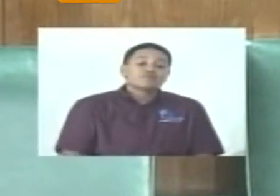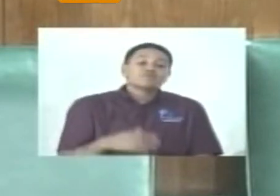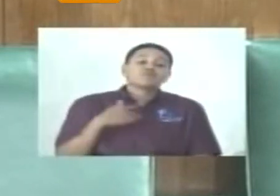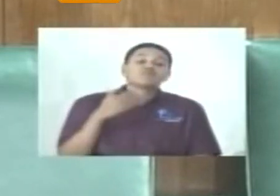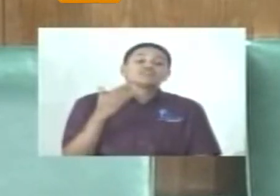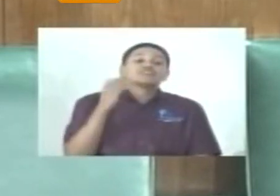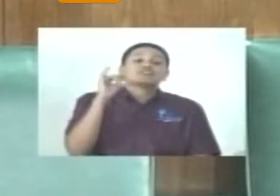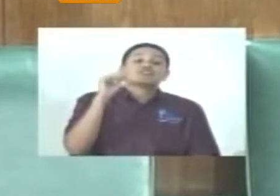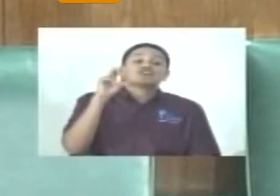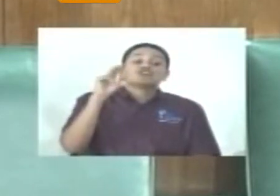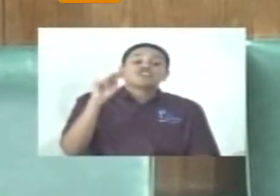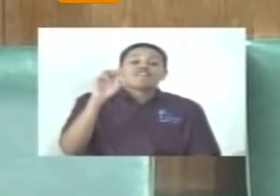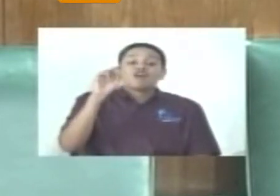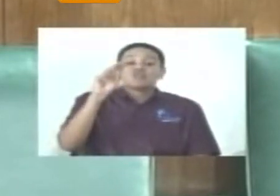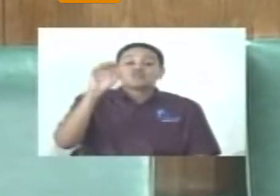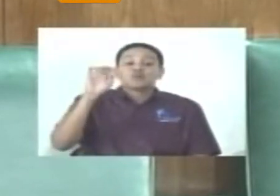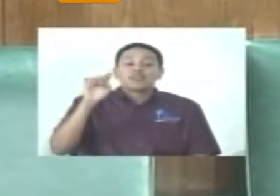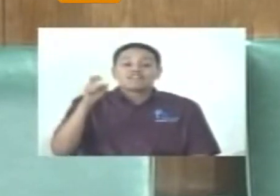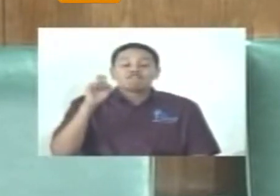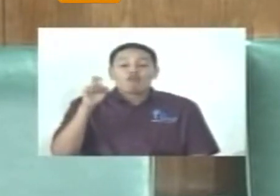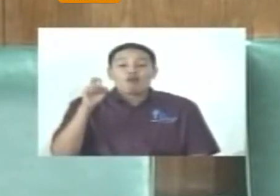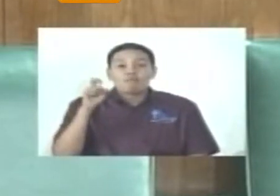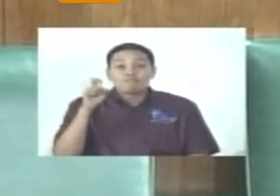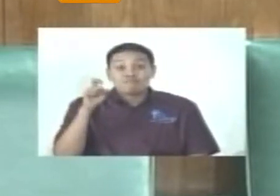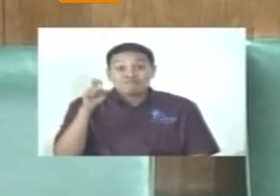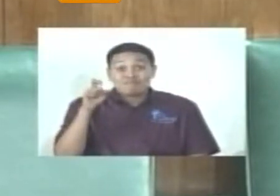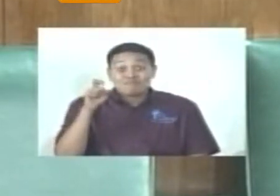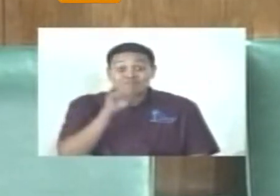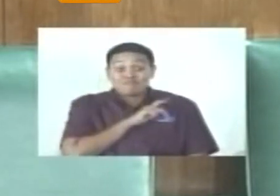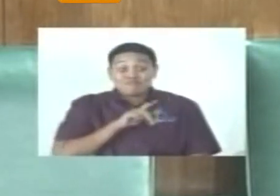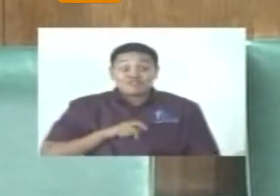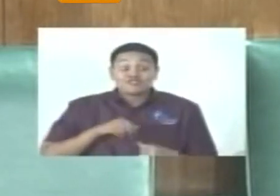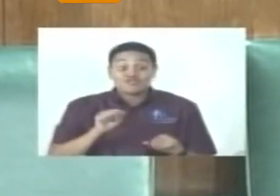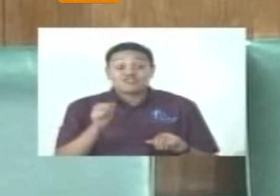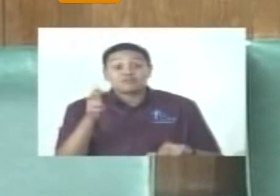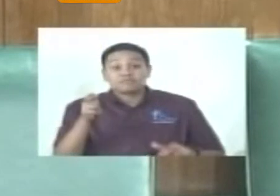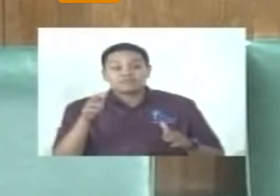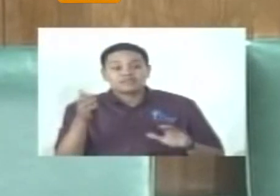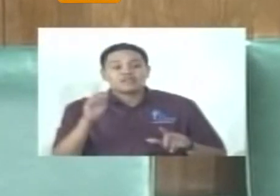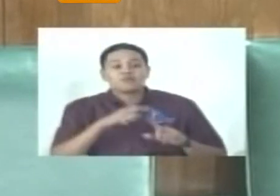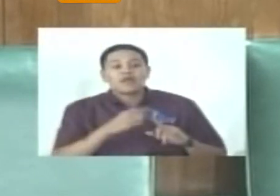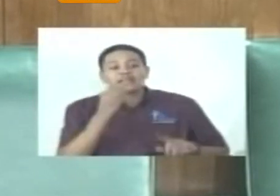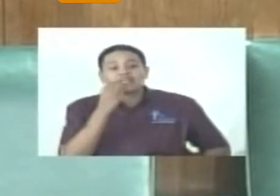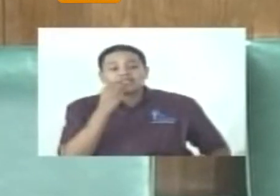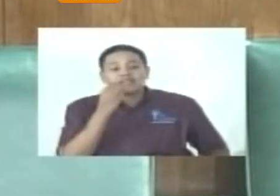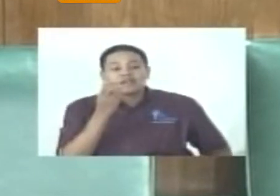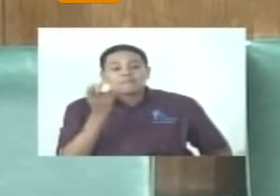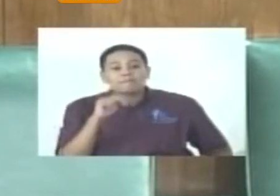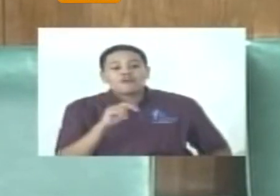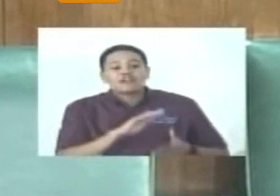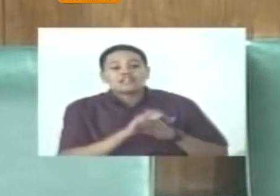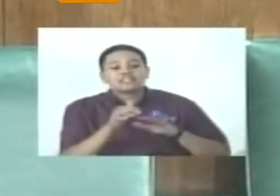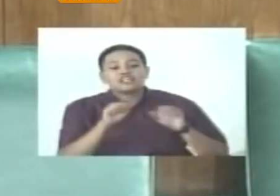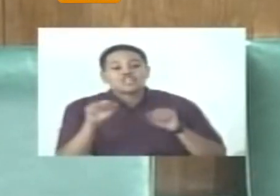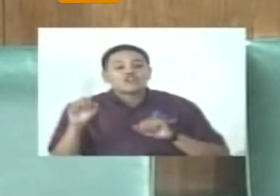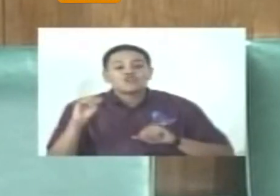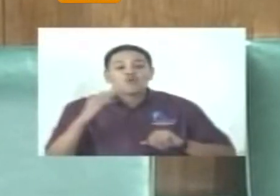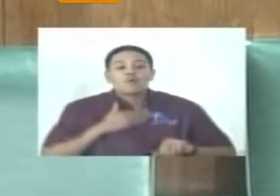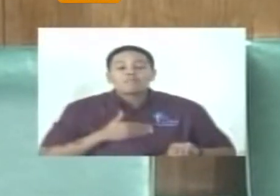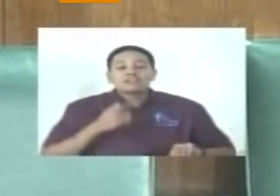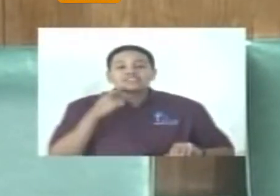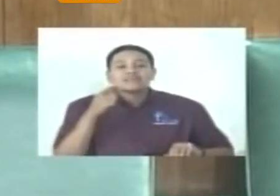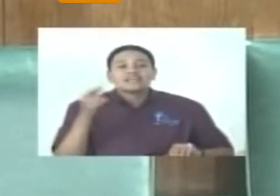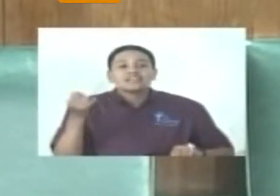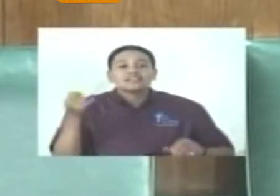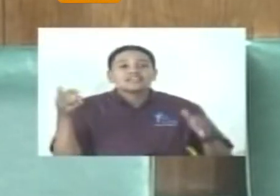Jevon Duaney from Bray Street away, while he's eating bun and cheese and sausage. Nobody has said he was a gang